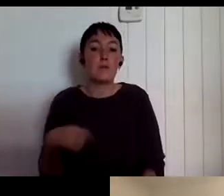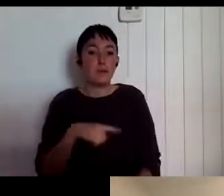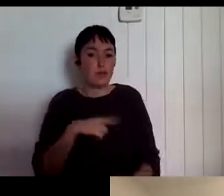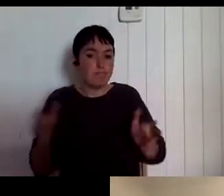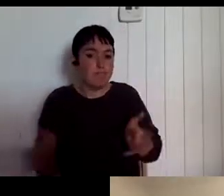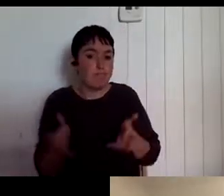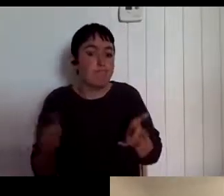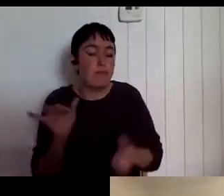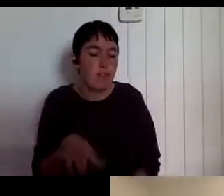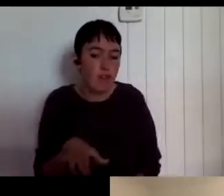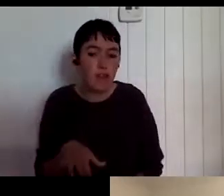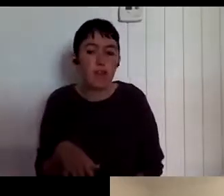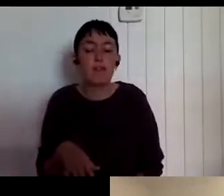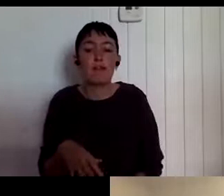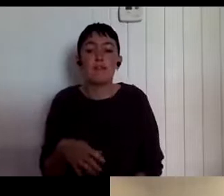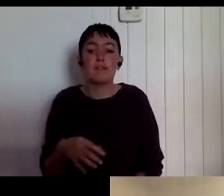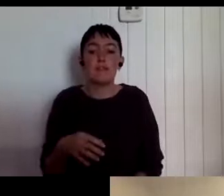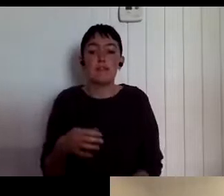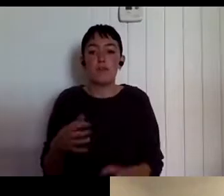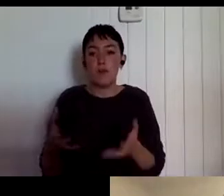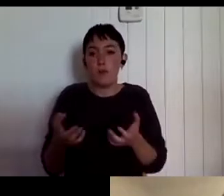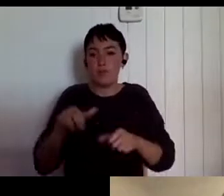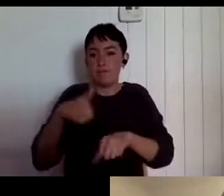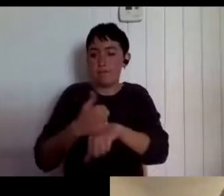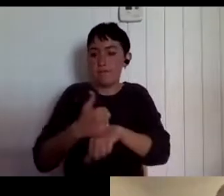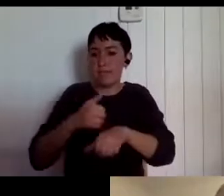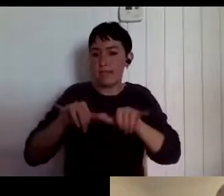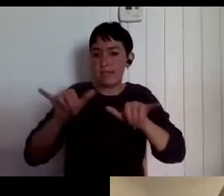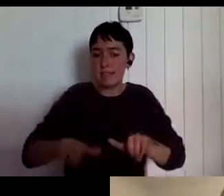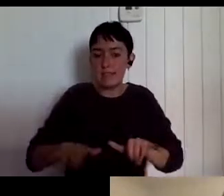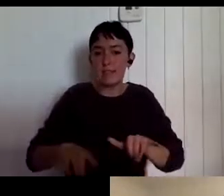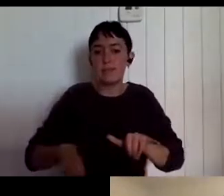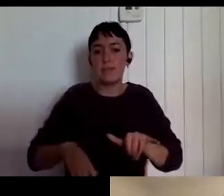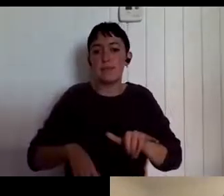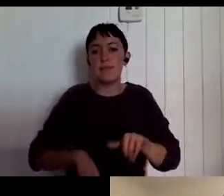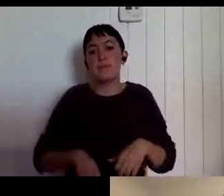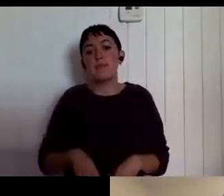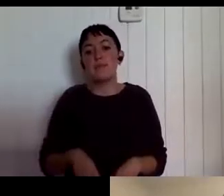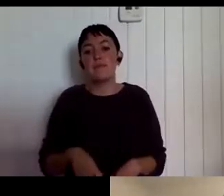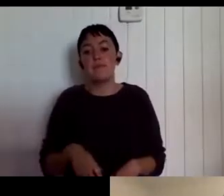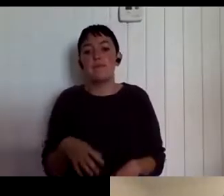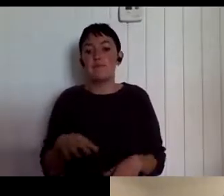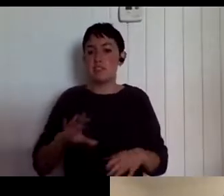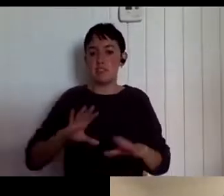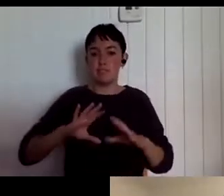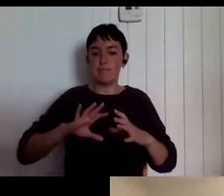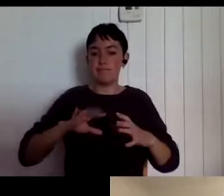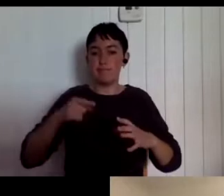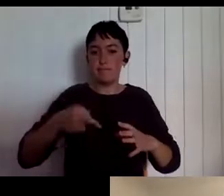modular sort of system in place such that it could be eventually we could reach to like a full circle economy. That would be the